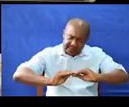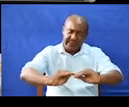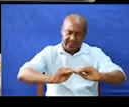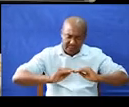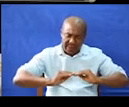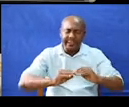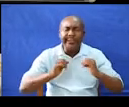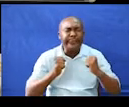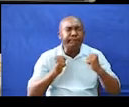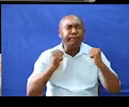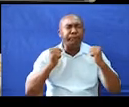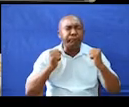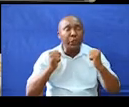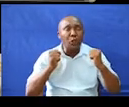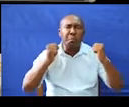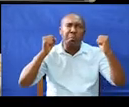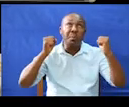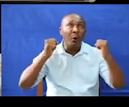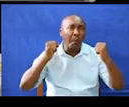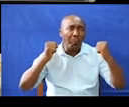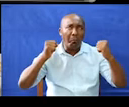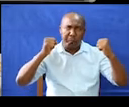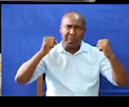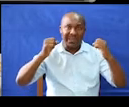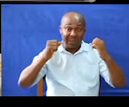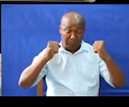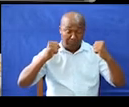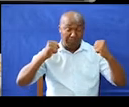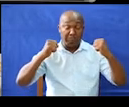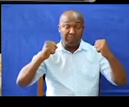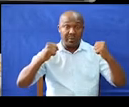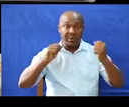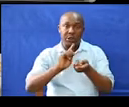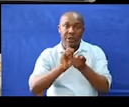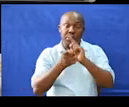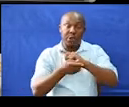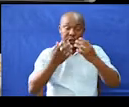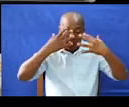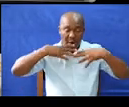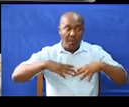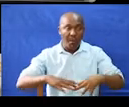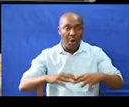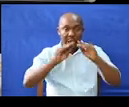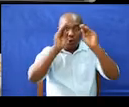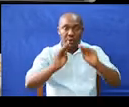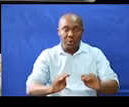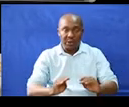weightlifting, and this change his body structure into masculinity